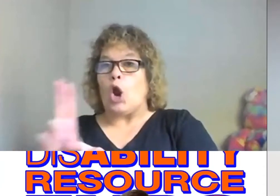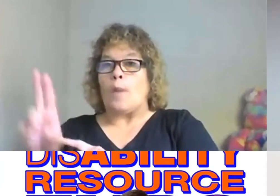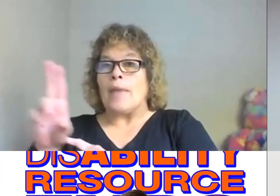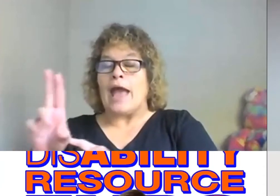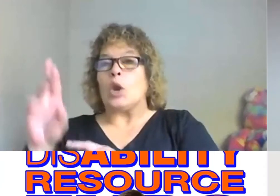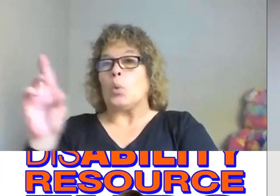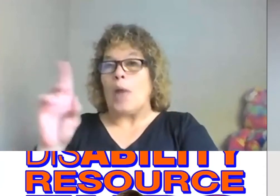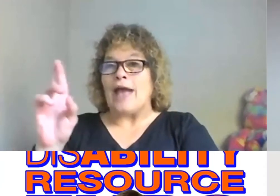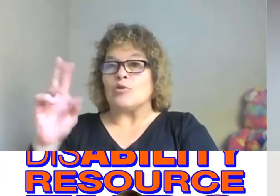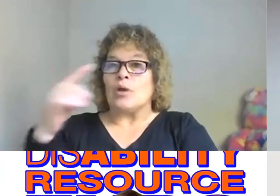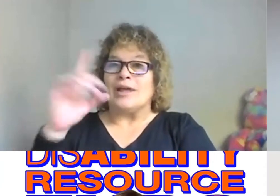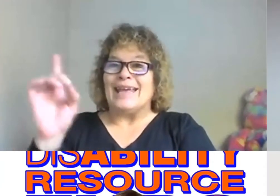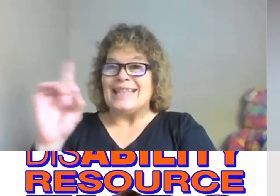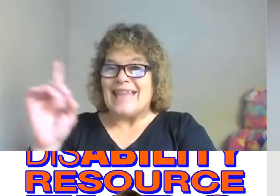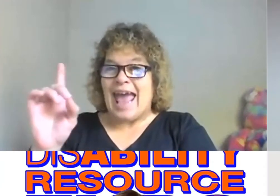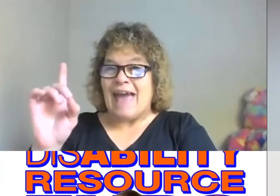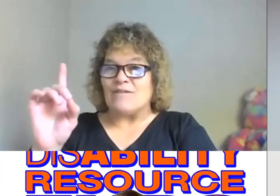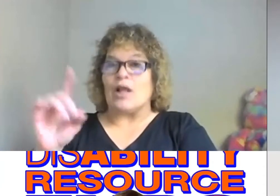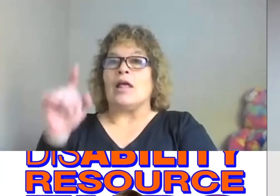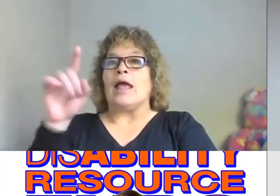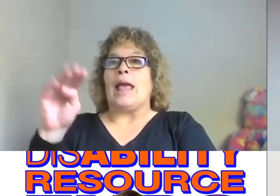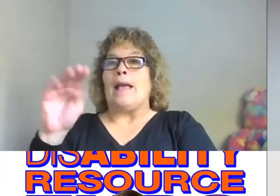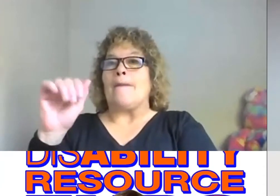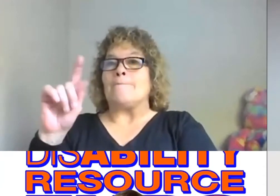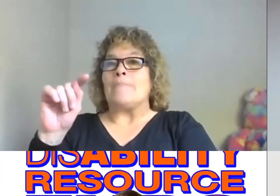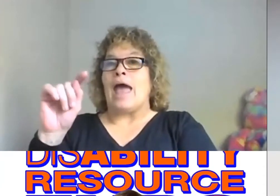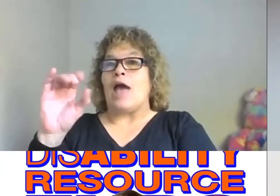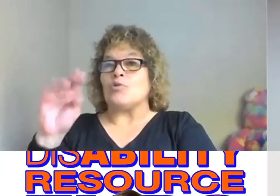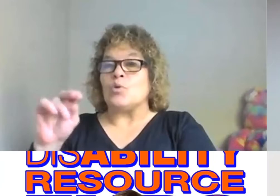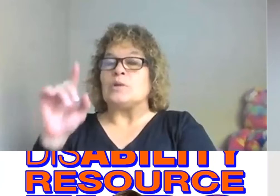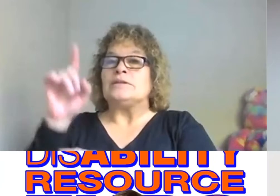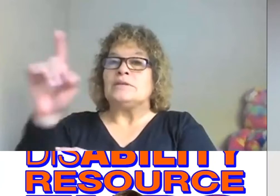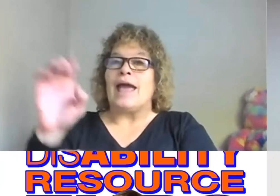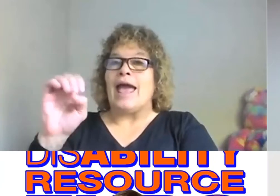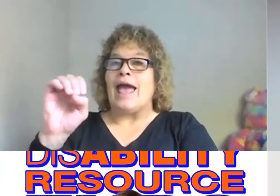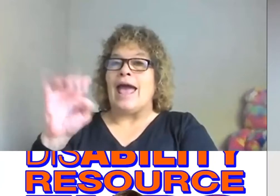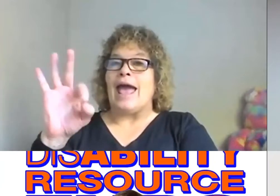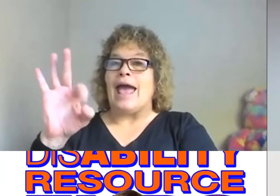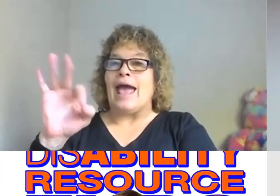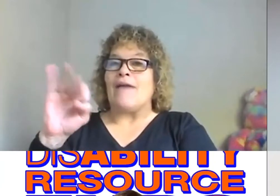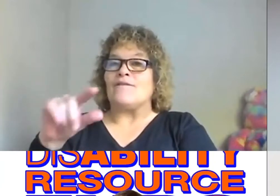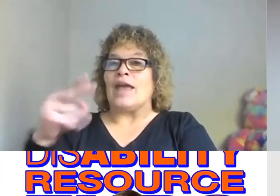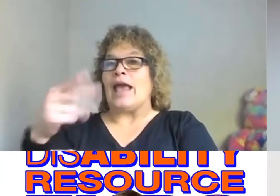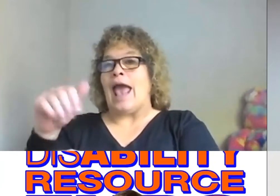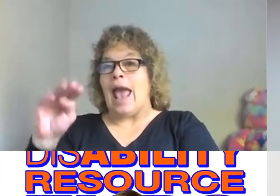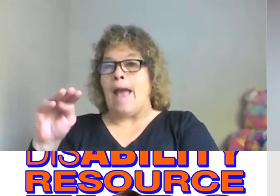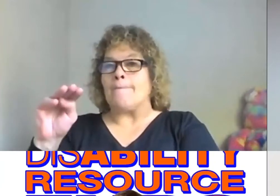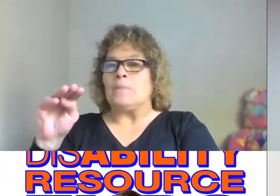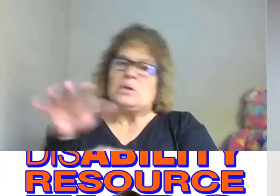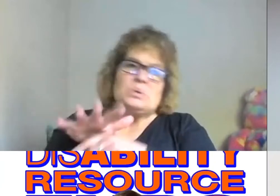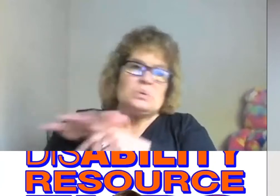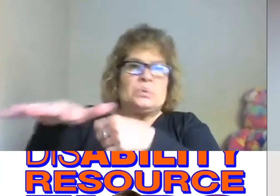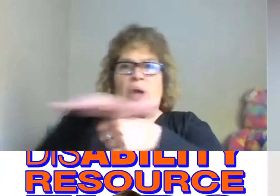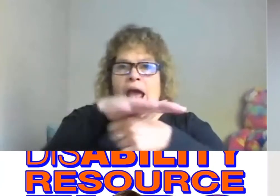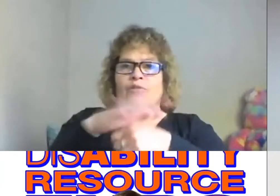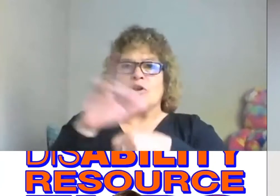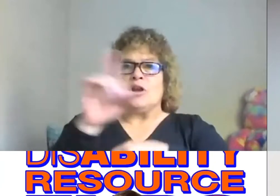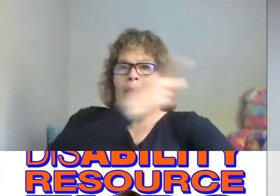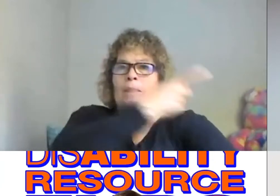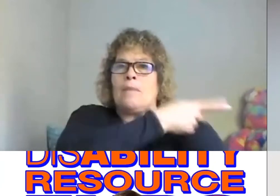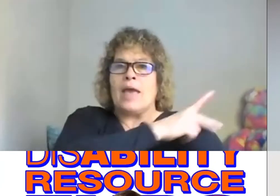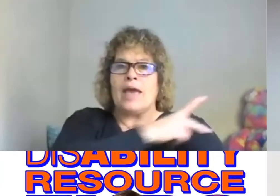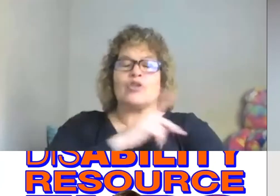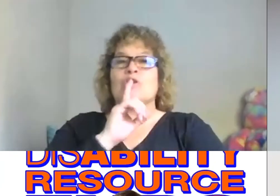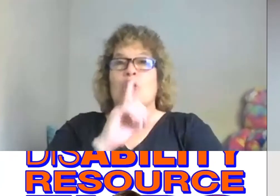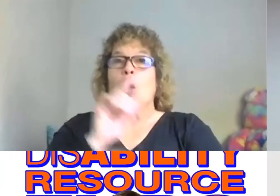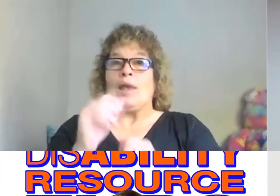Danville, Mattoon, Effingham. So pretty much wherever the patients are, we can see